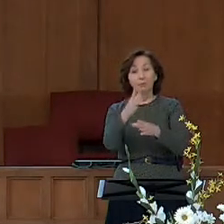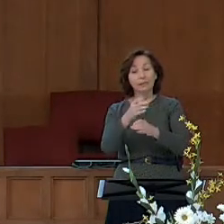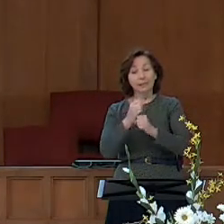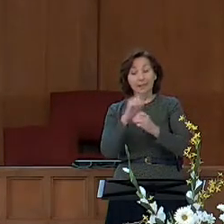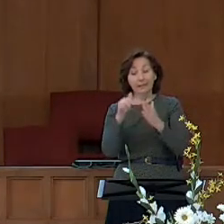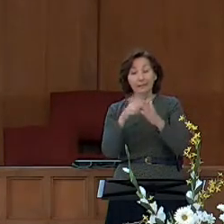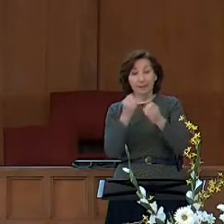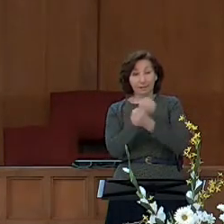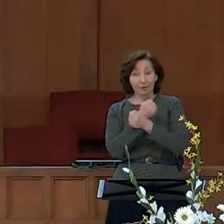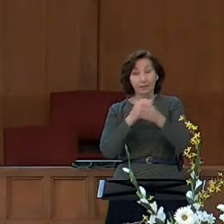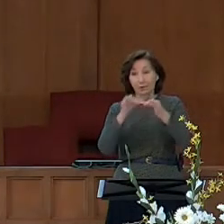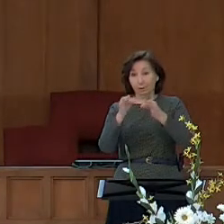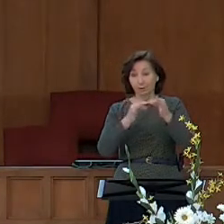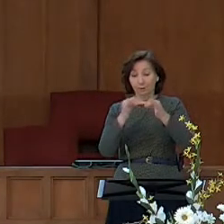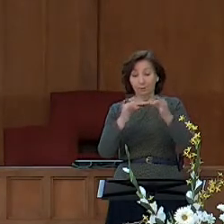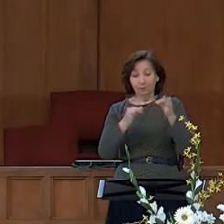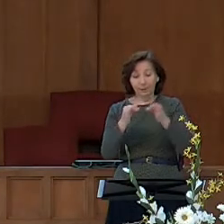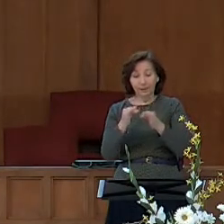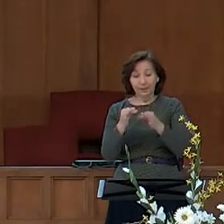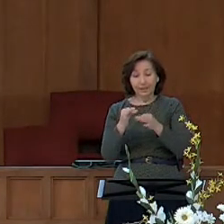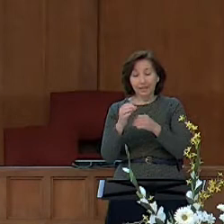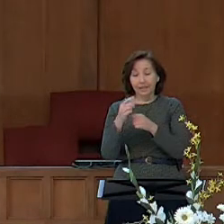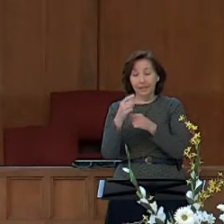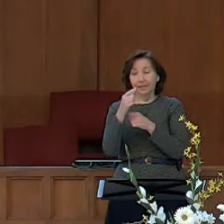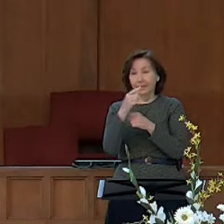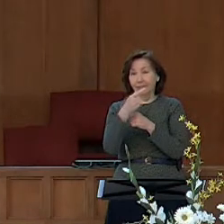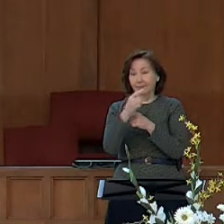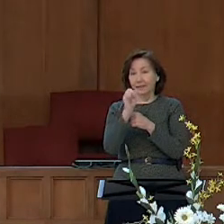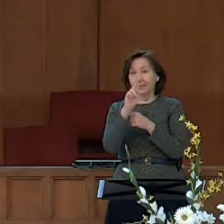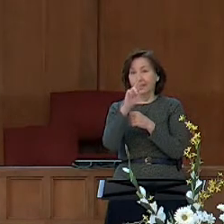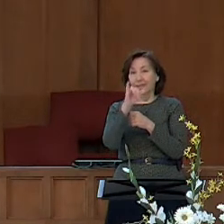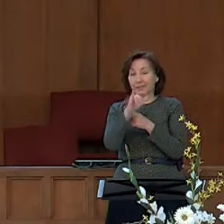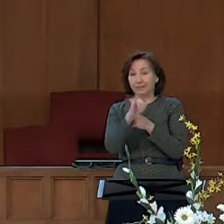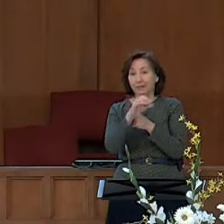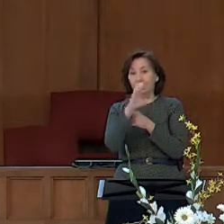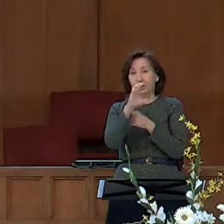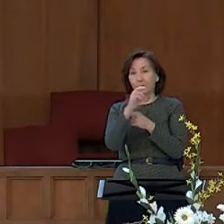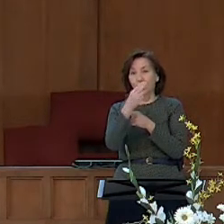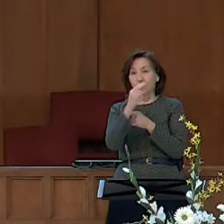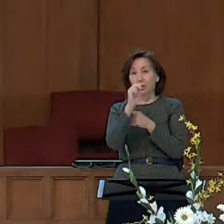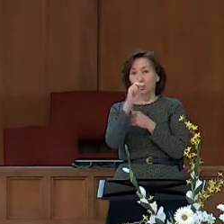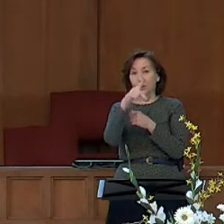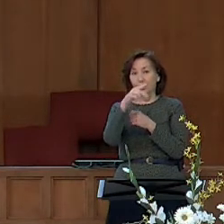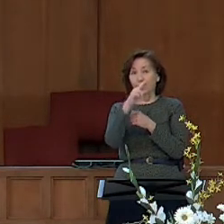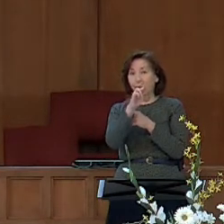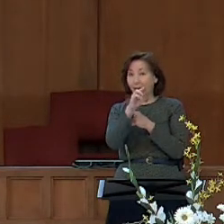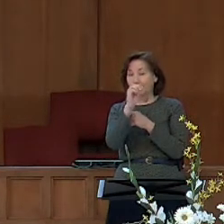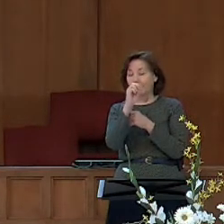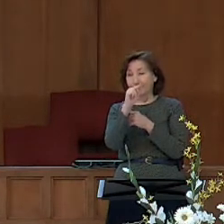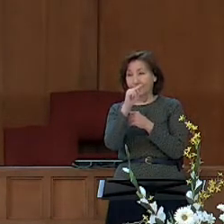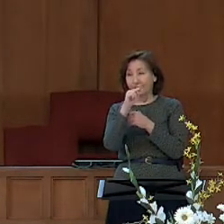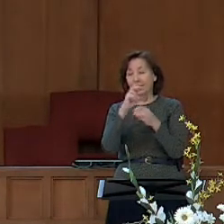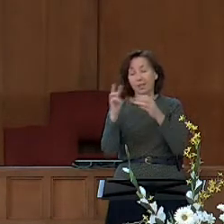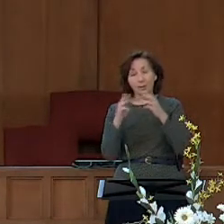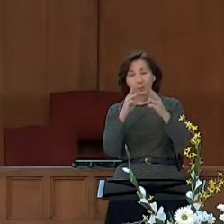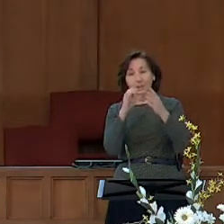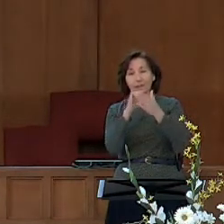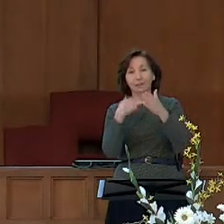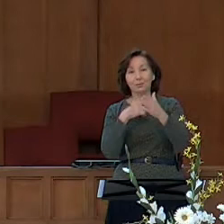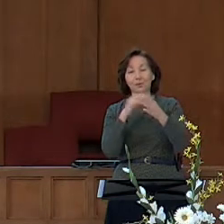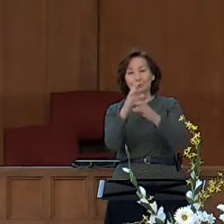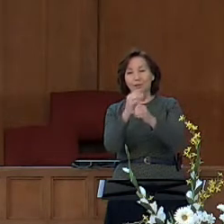love, as described by Gary Chapman in his book, The Five Languages of Love? These are ways in which we